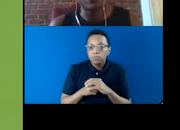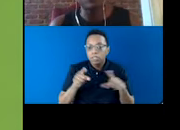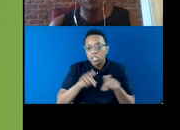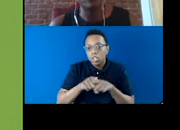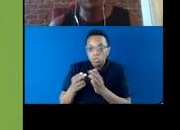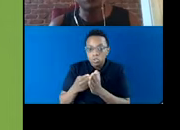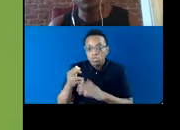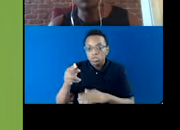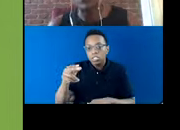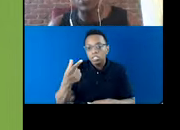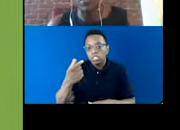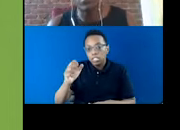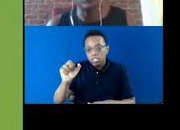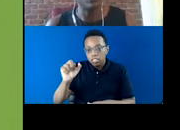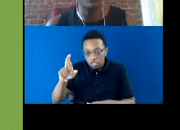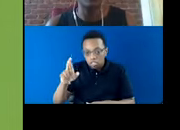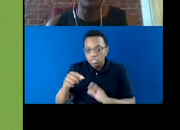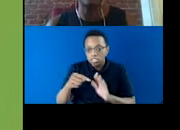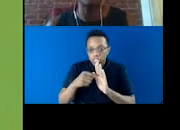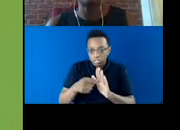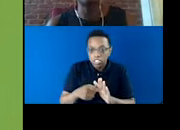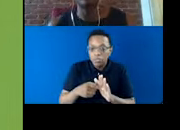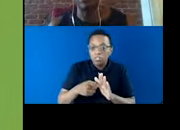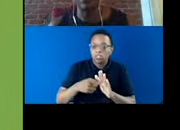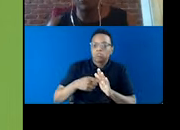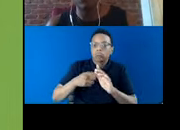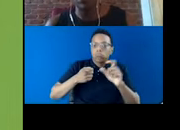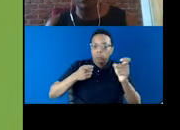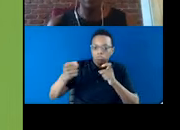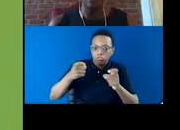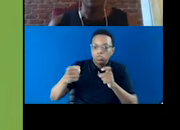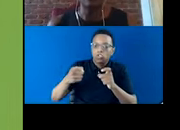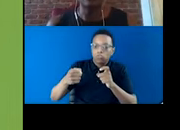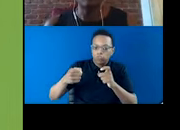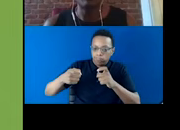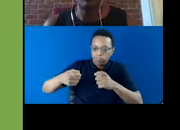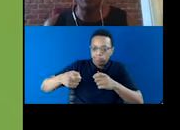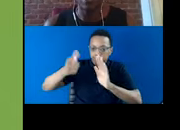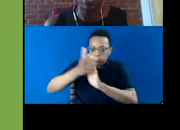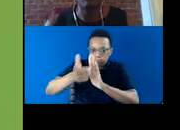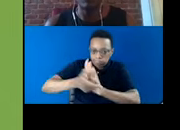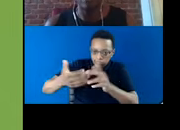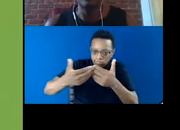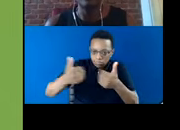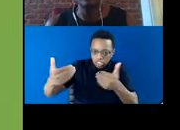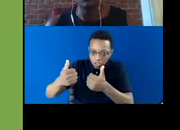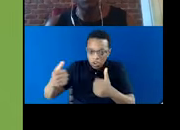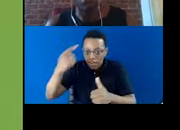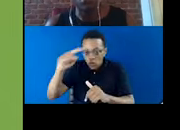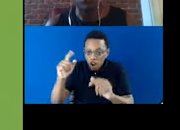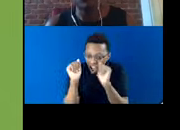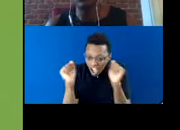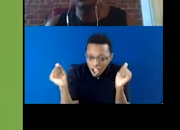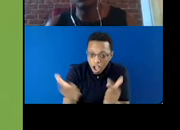legislated, stratified, and segregated racially in colonial societies for everyone. An example that I have for that is the teen